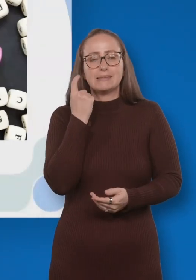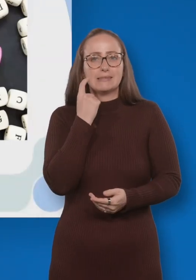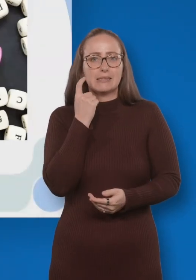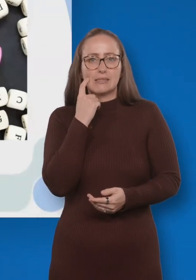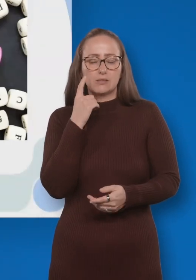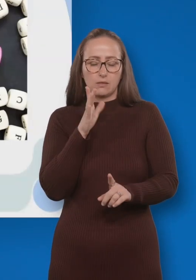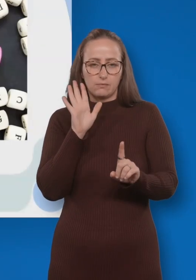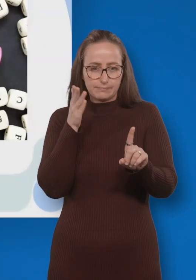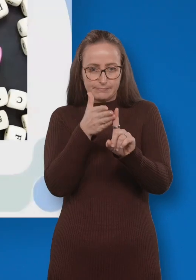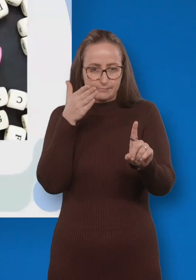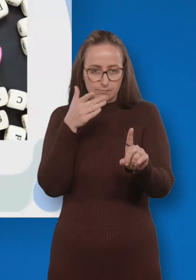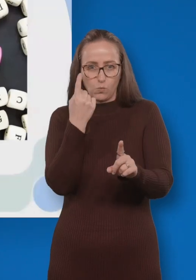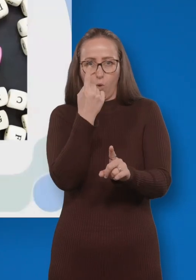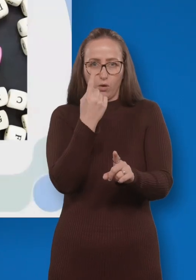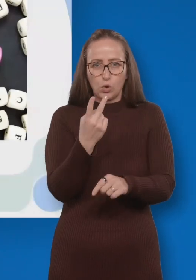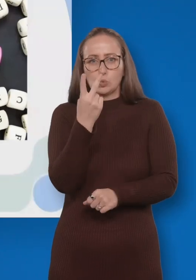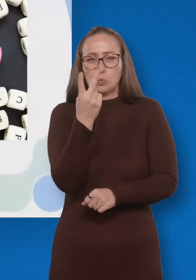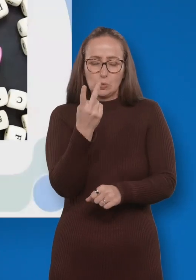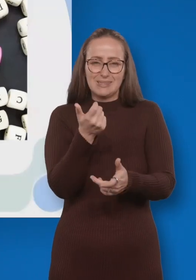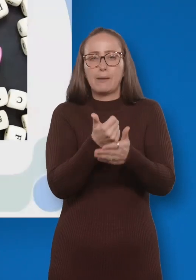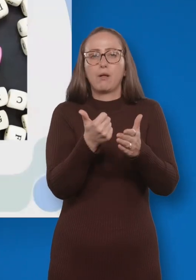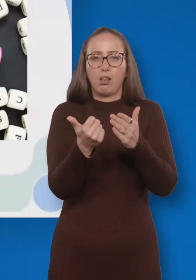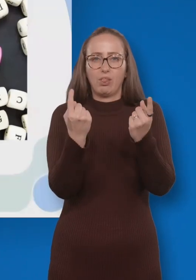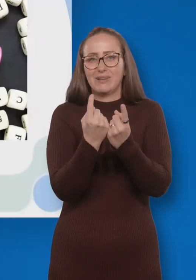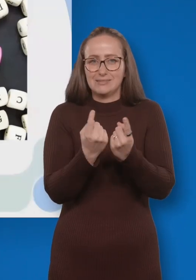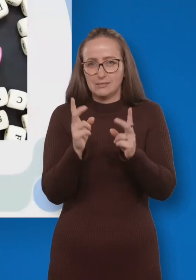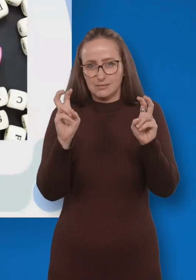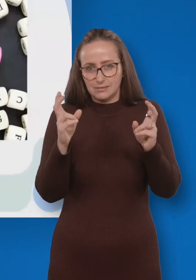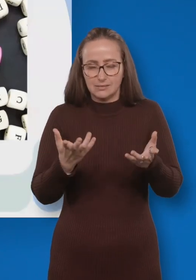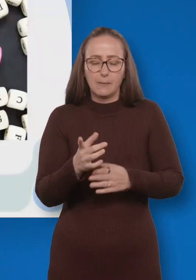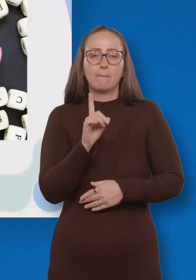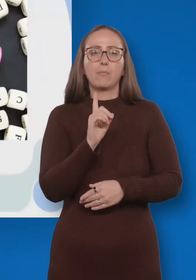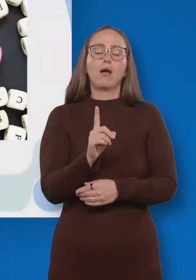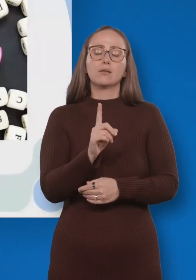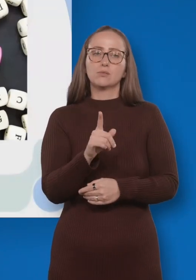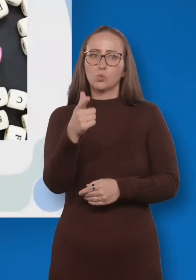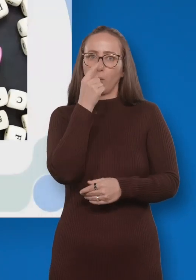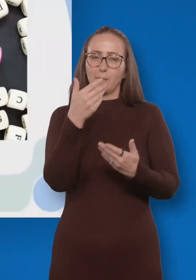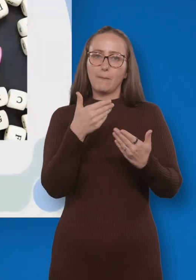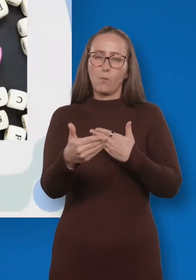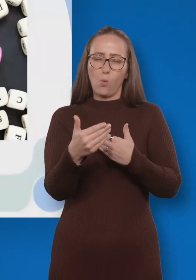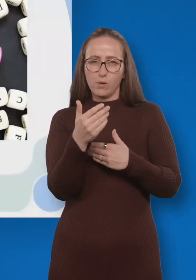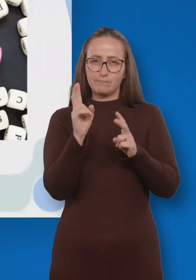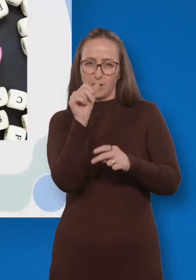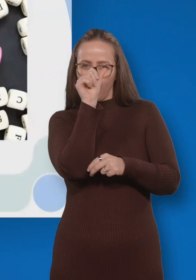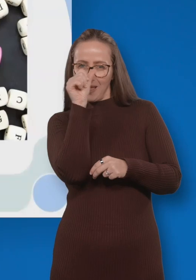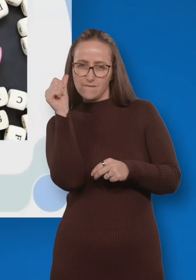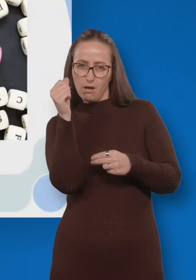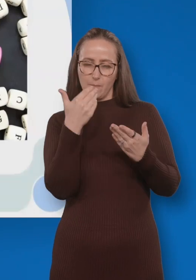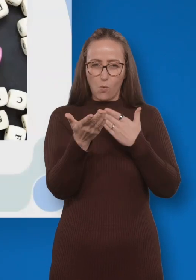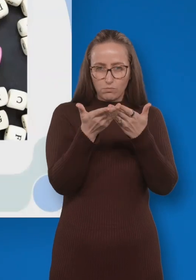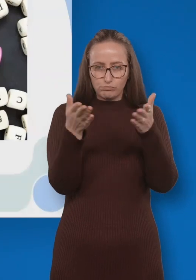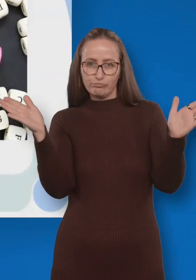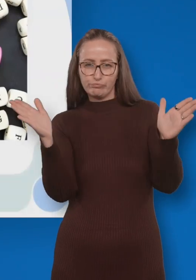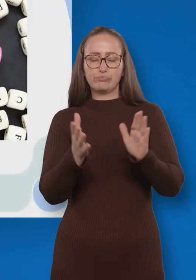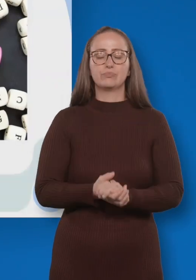on one or two typical things, but you can actually be a bit more clever and be a bit more nuanced about that.